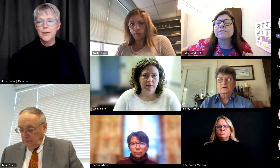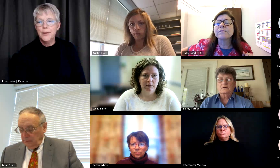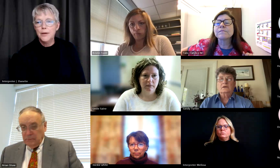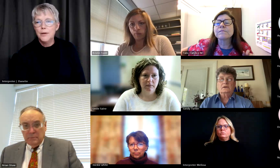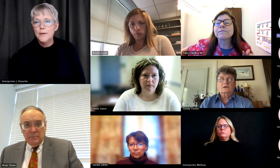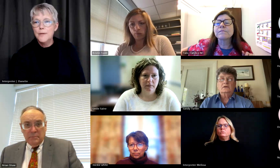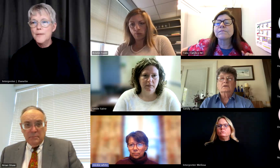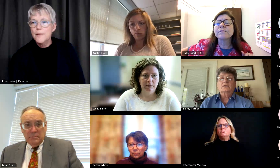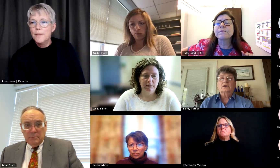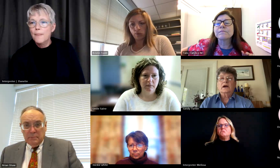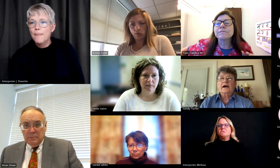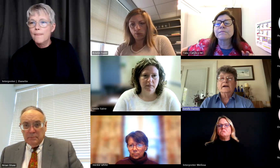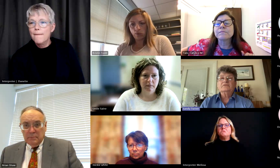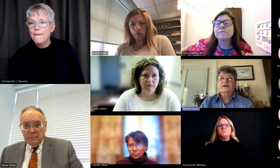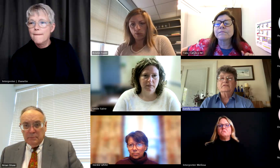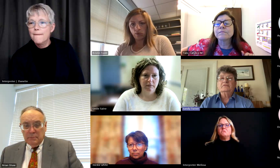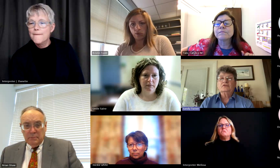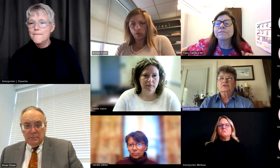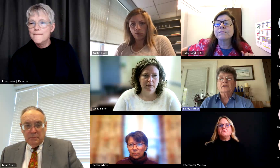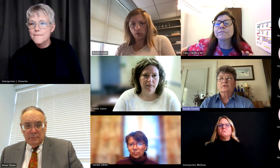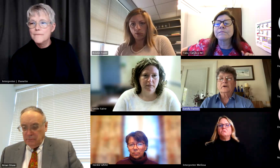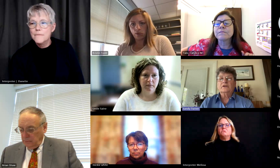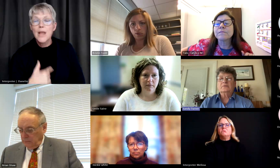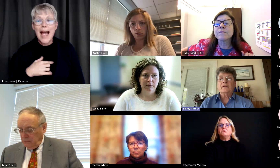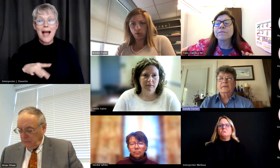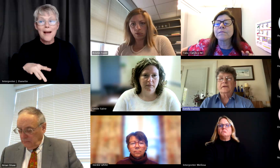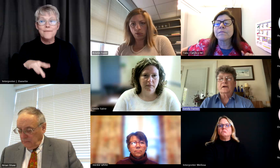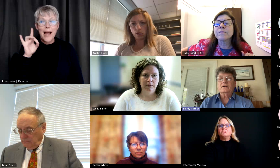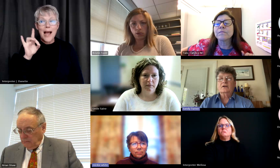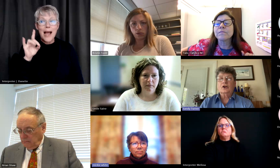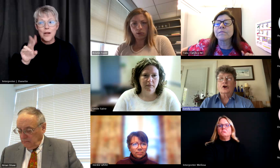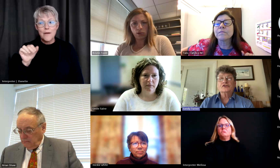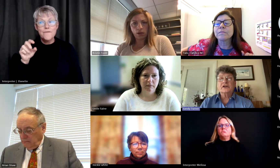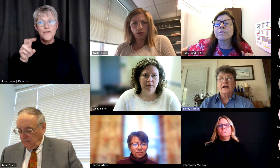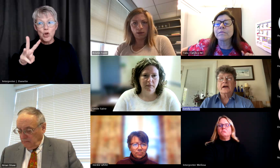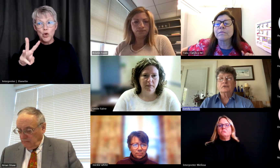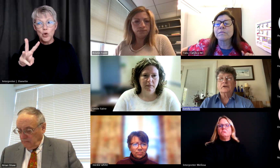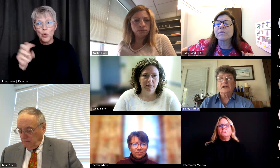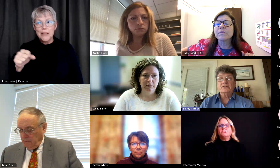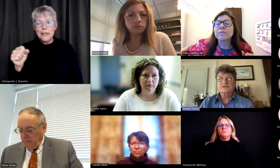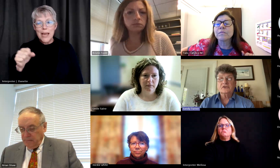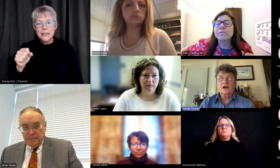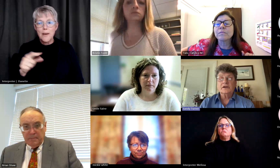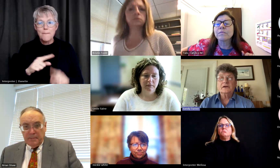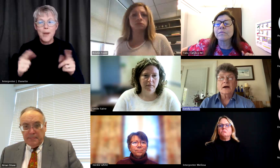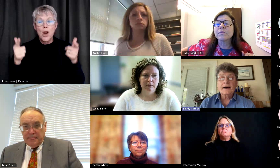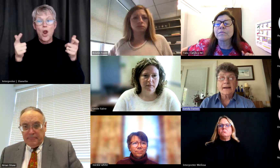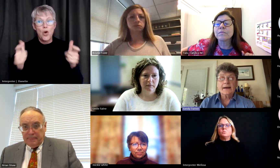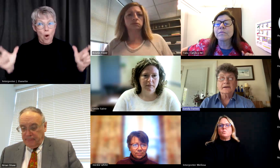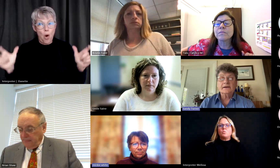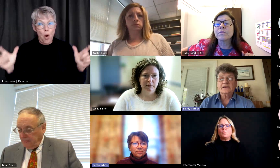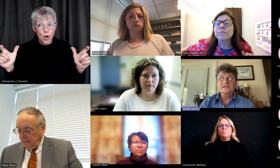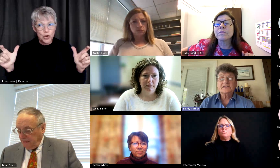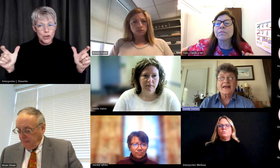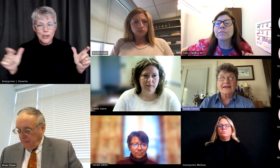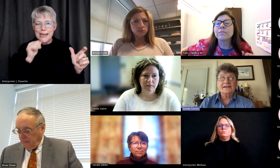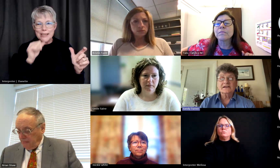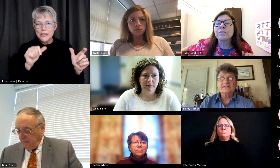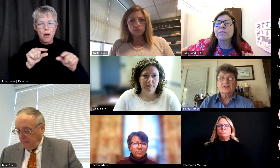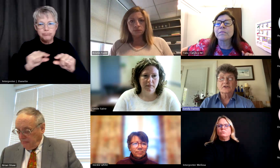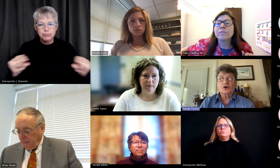view gallery button. I can find the view gallery button. The large gallery is not highlighted. It